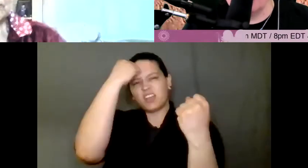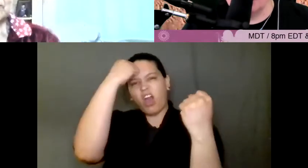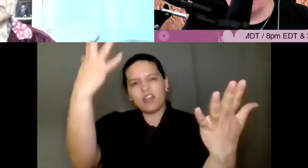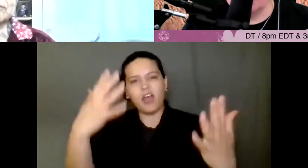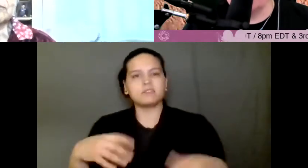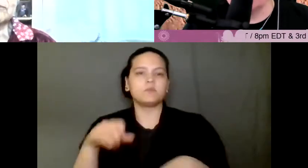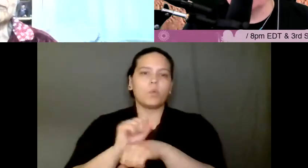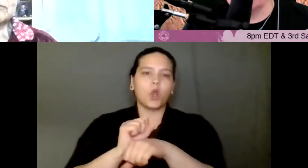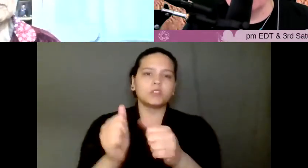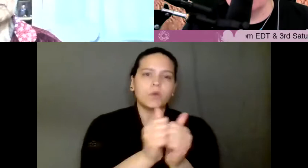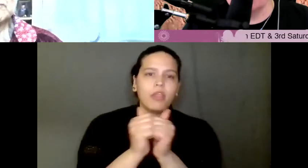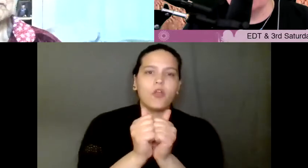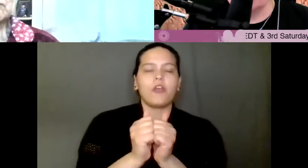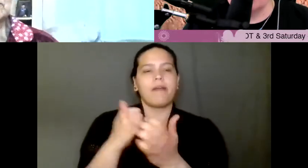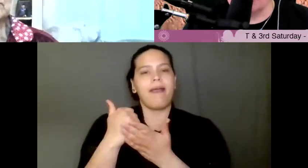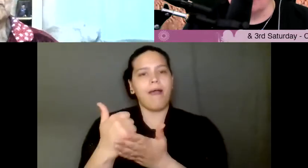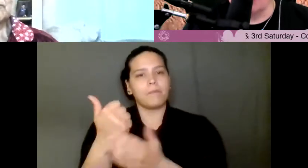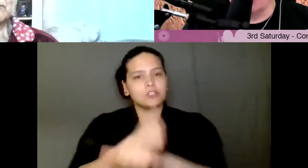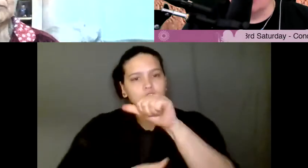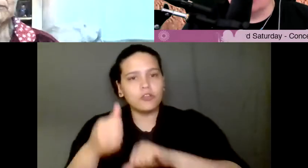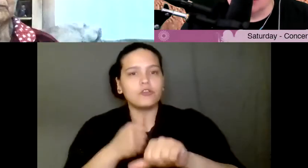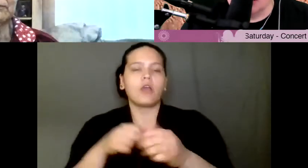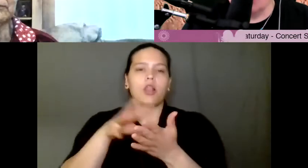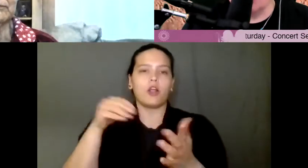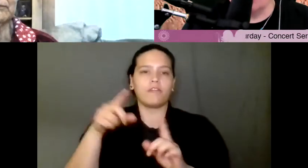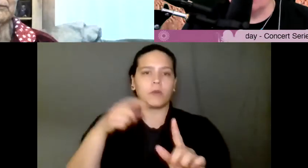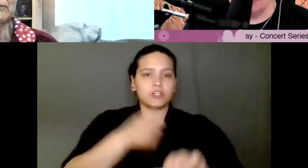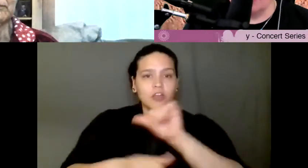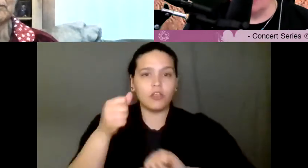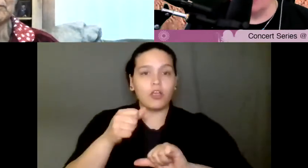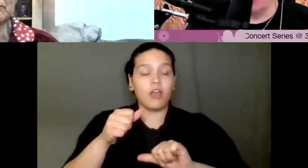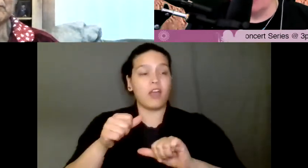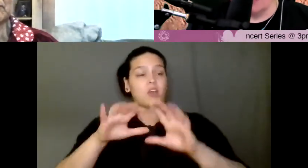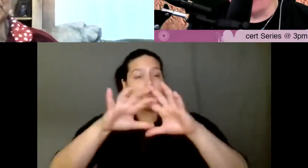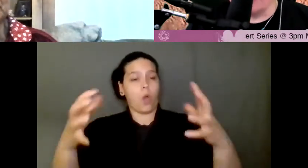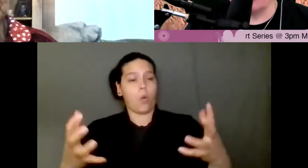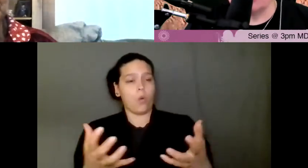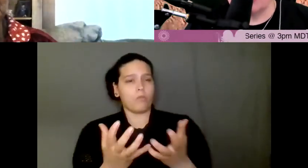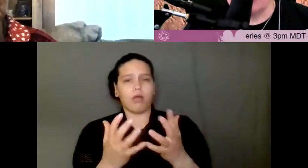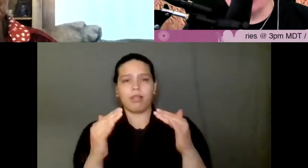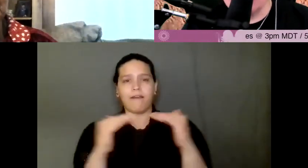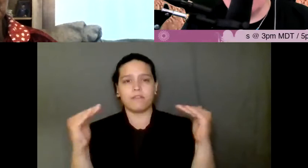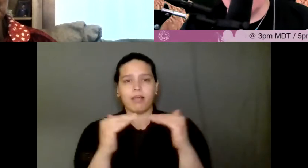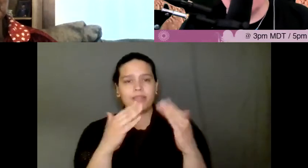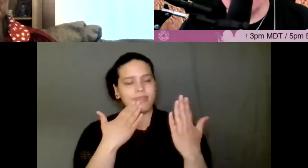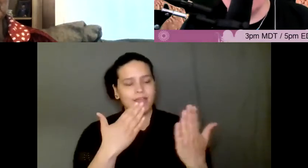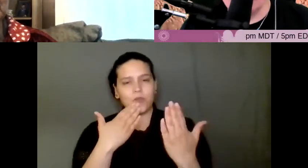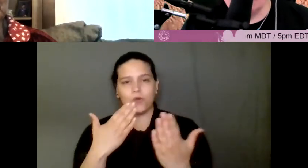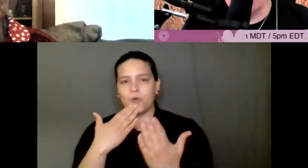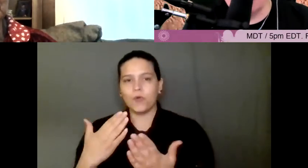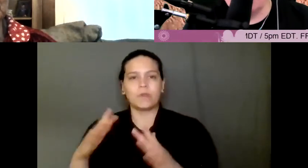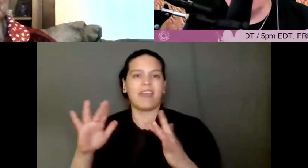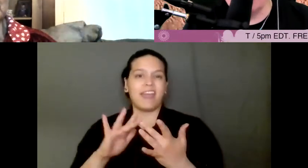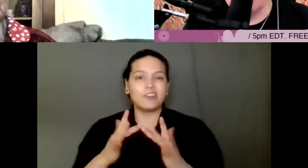and help each other and learn from each other on a global level. And thanks to the internet and the